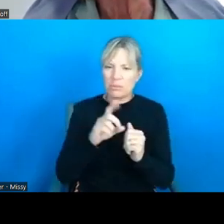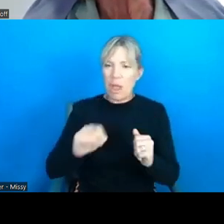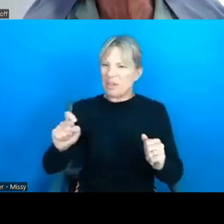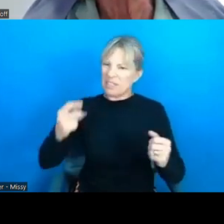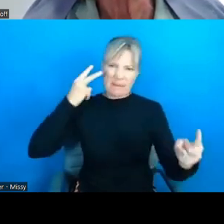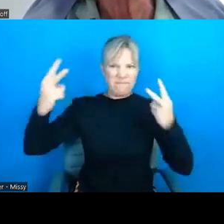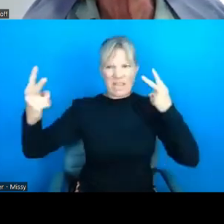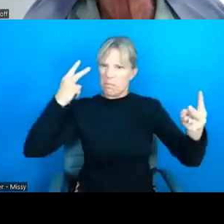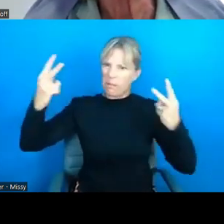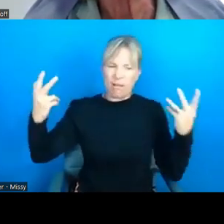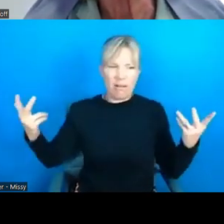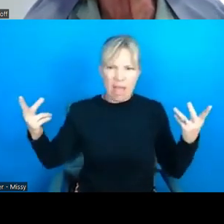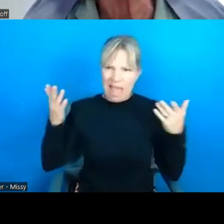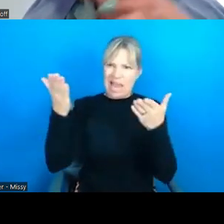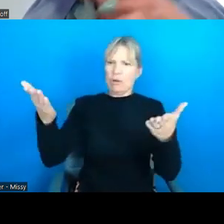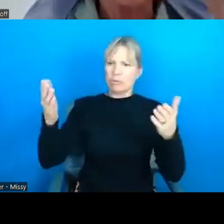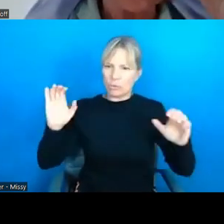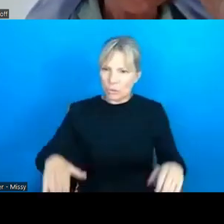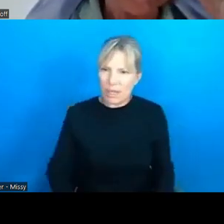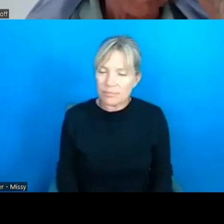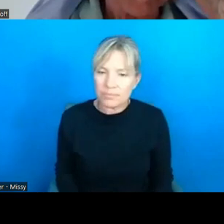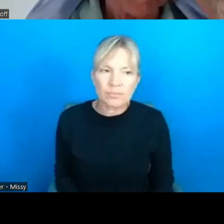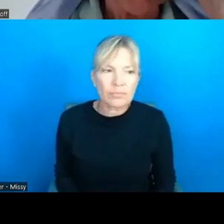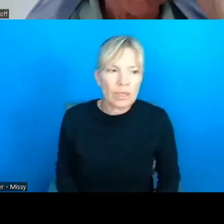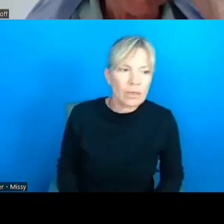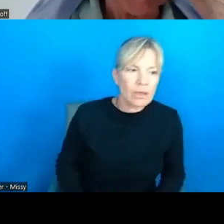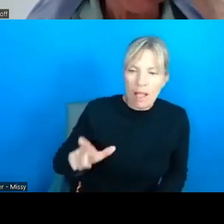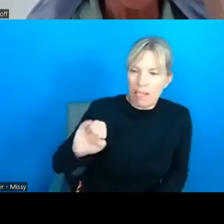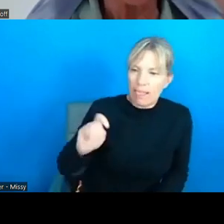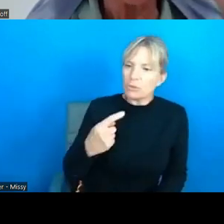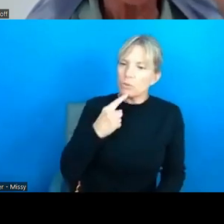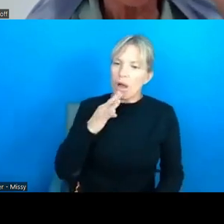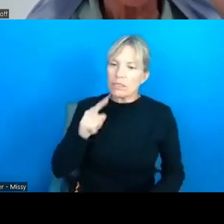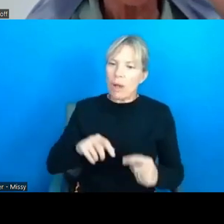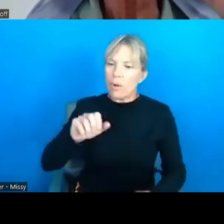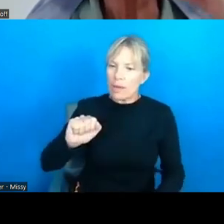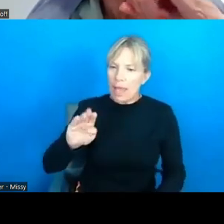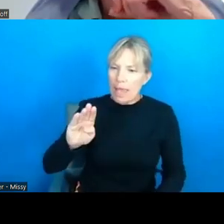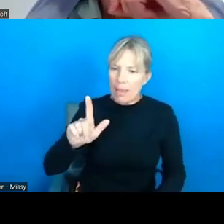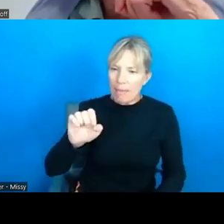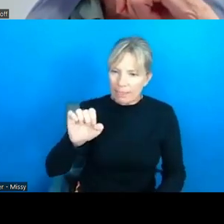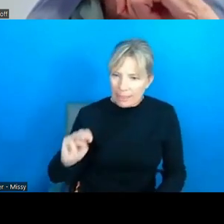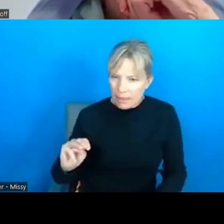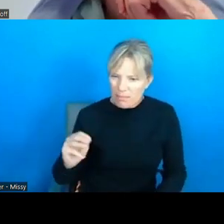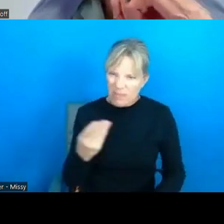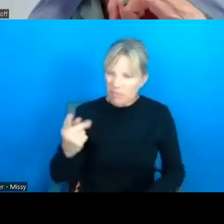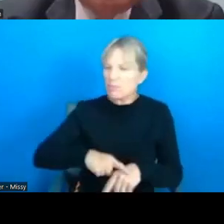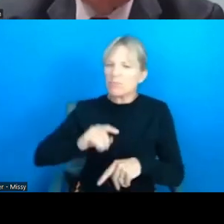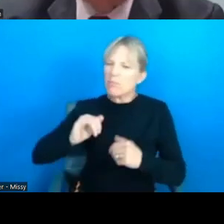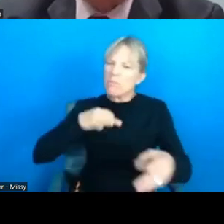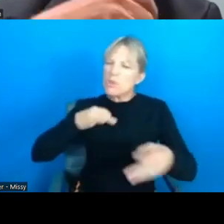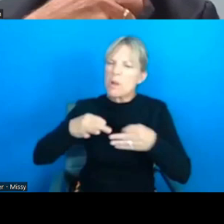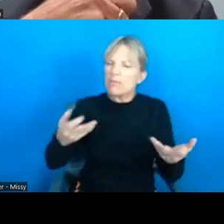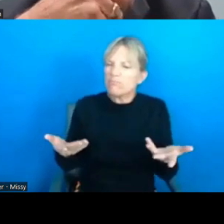visible and out there to do that. Theo, you've mentioned ableism a couple of times. How would you define that